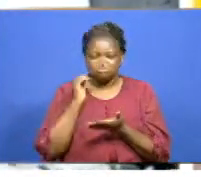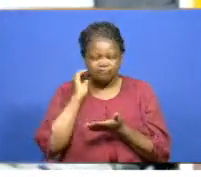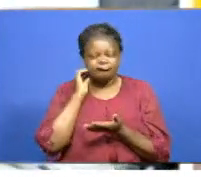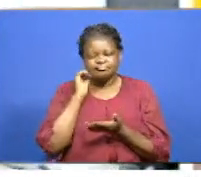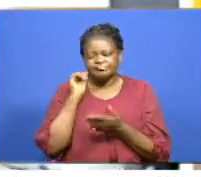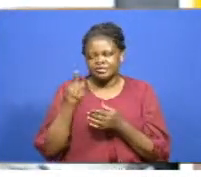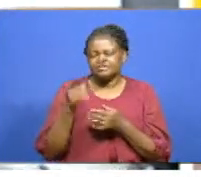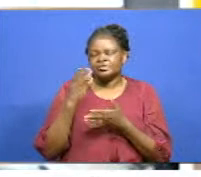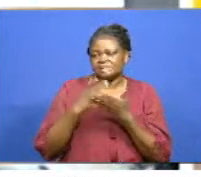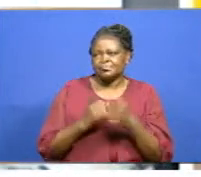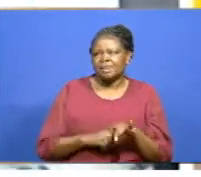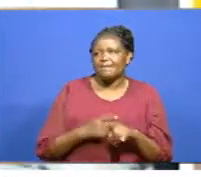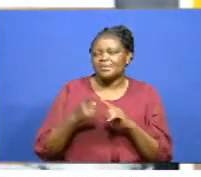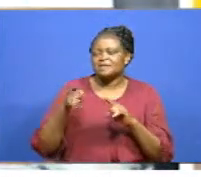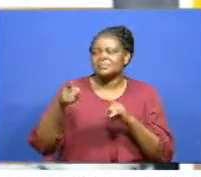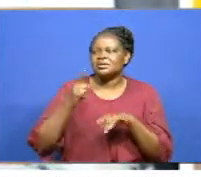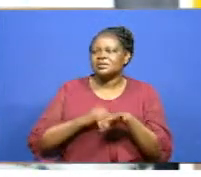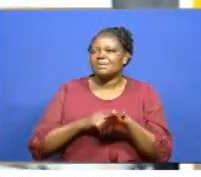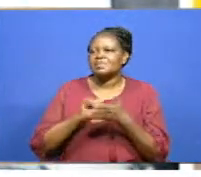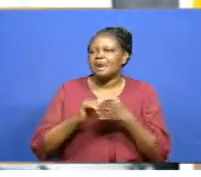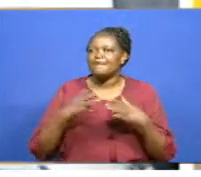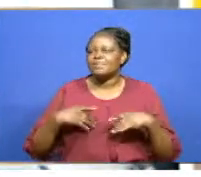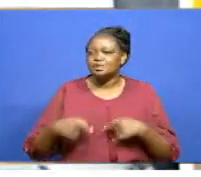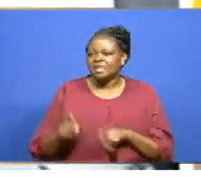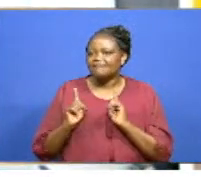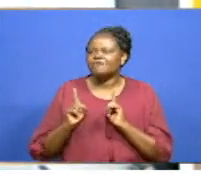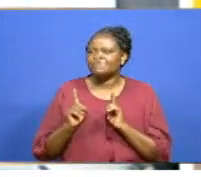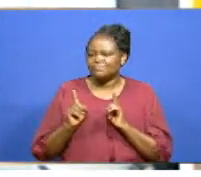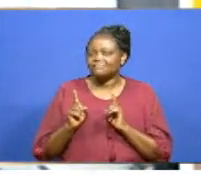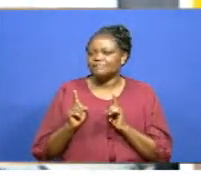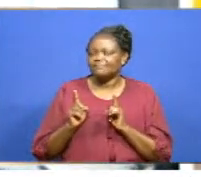time. But this is a time that the people themselves